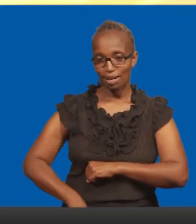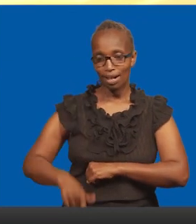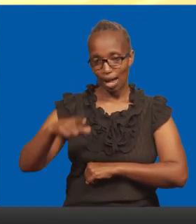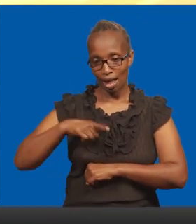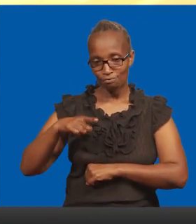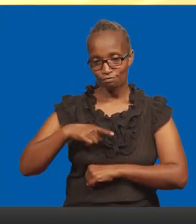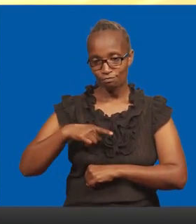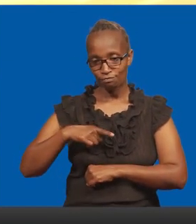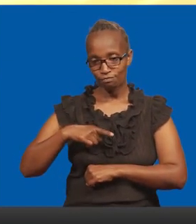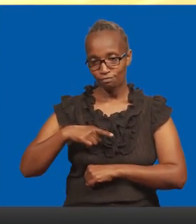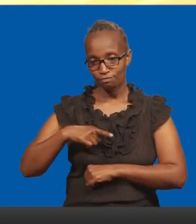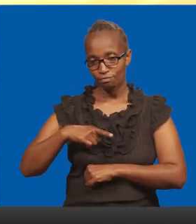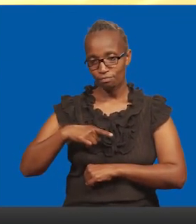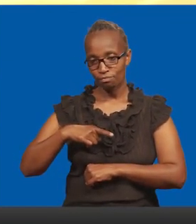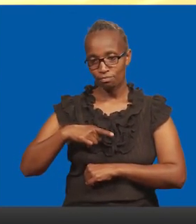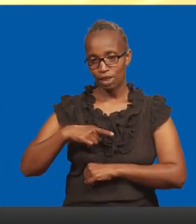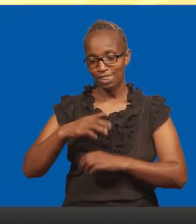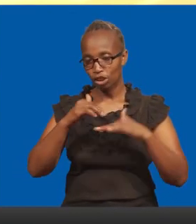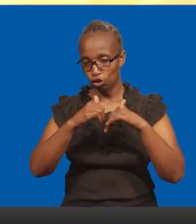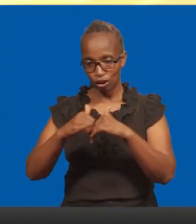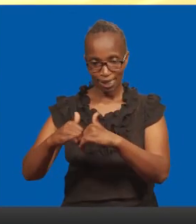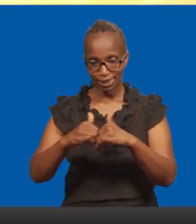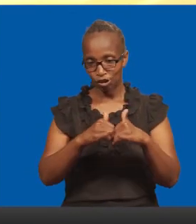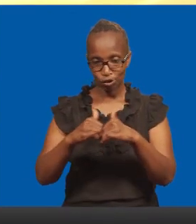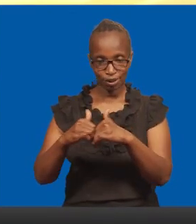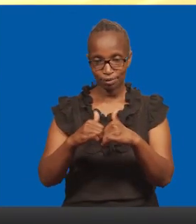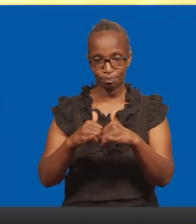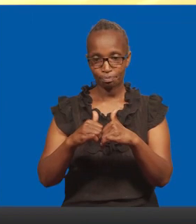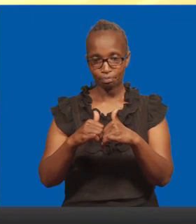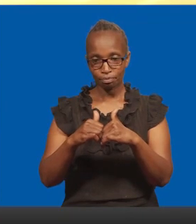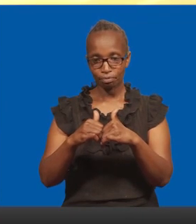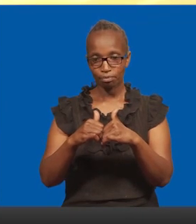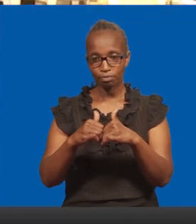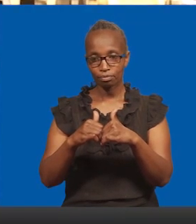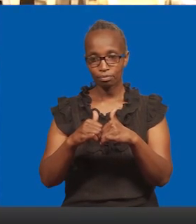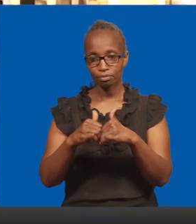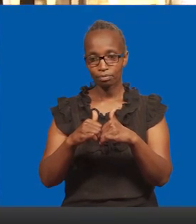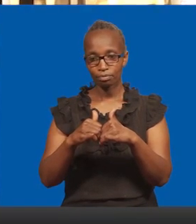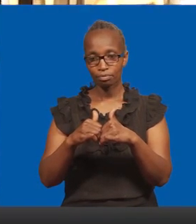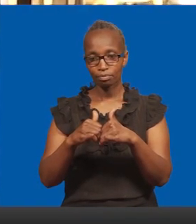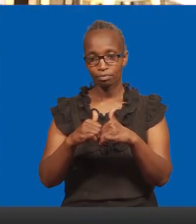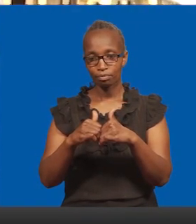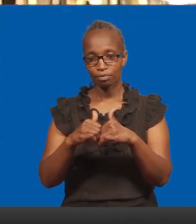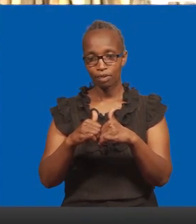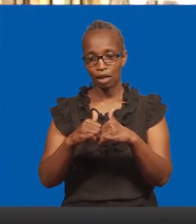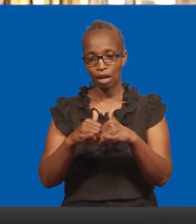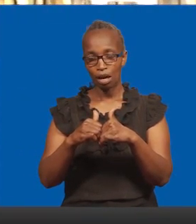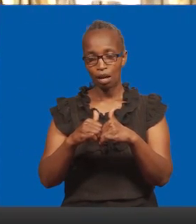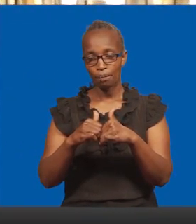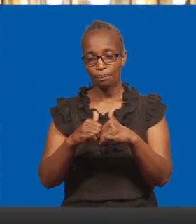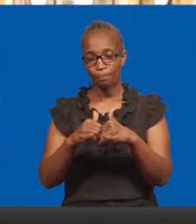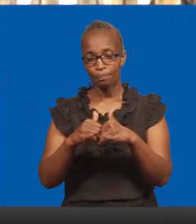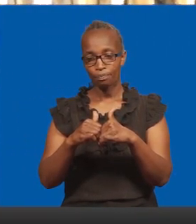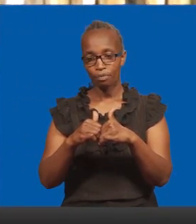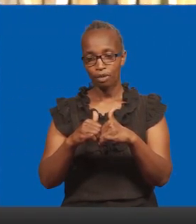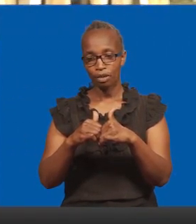you understand that life has got its ups and downs. Na kwa kuwa ushoga na usagaji ni kinyume na